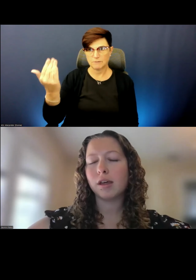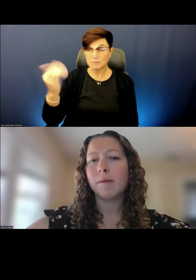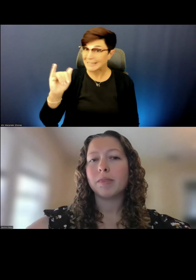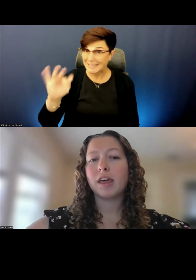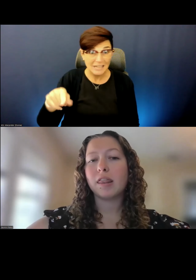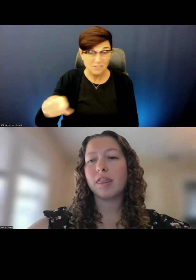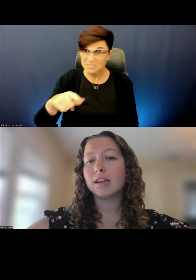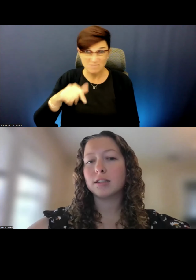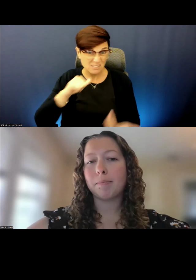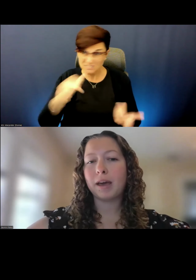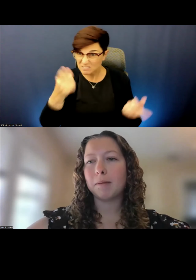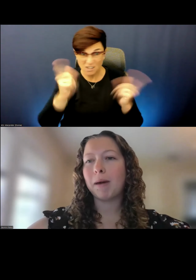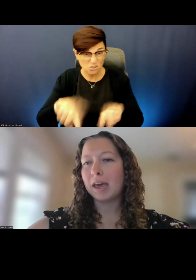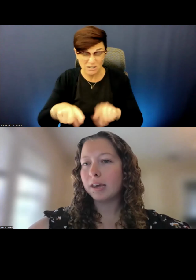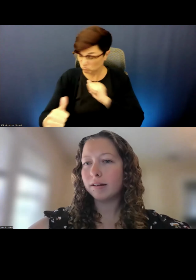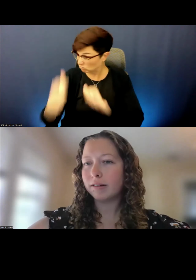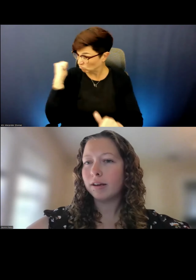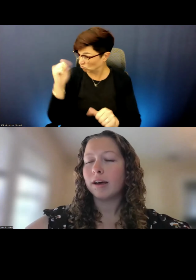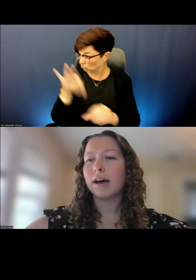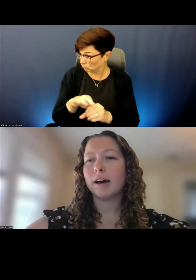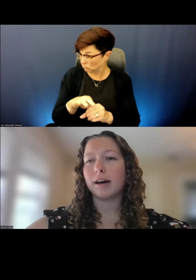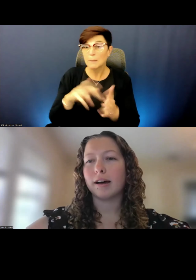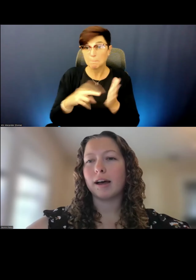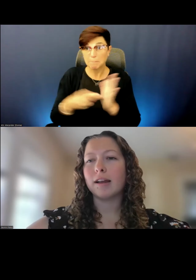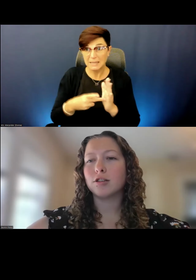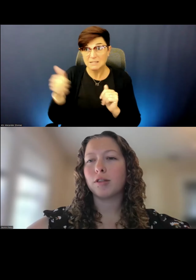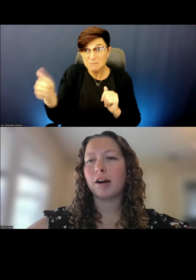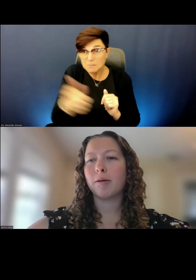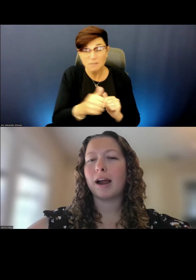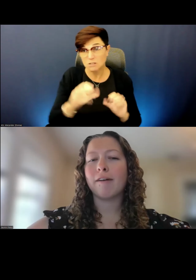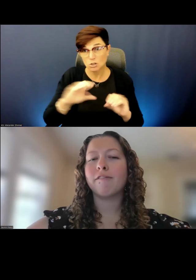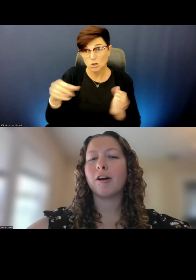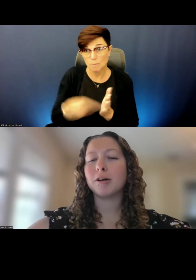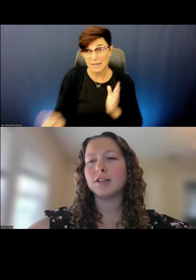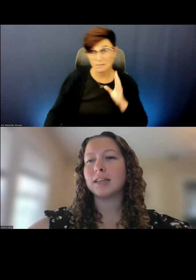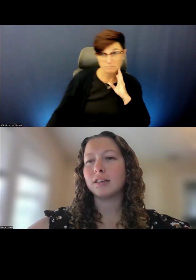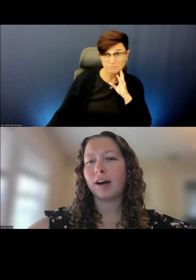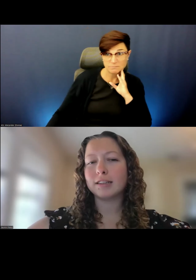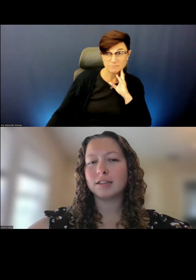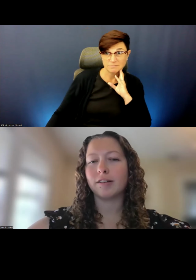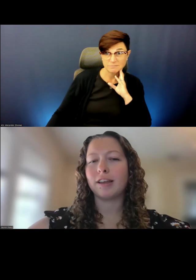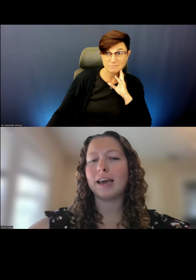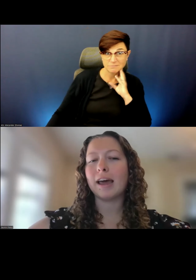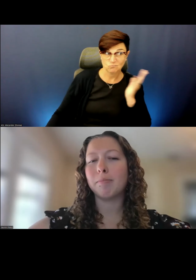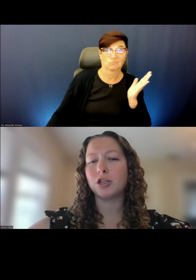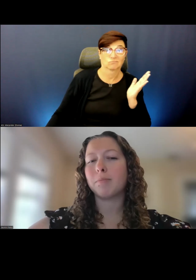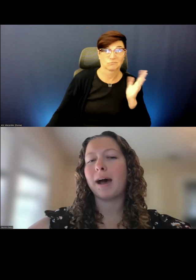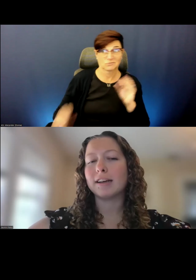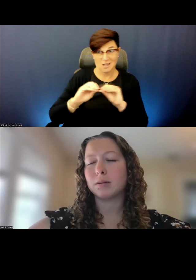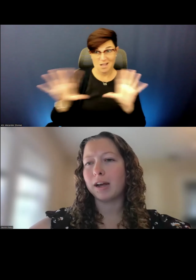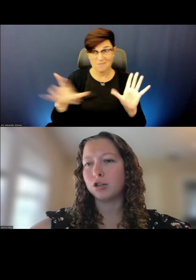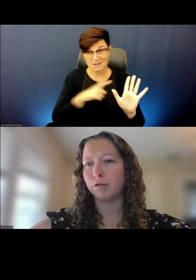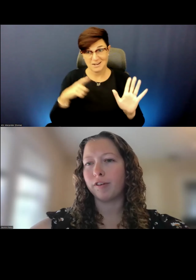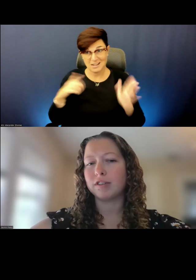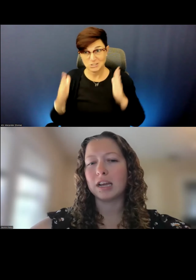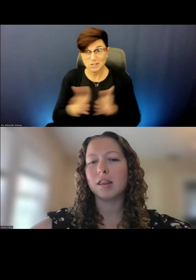15th, then they stop getting paid. And so they're very much incentivized to get a budget